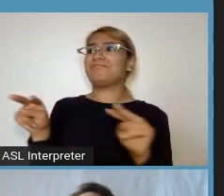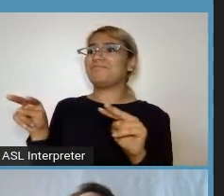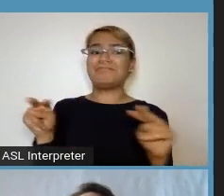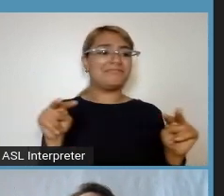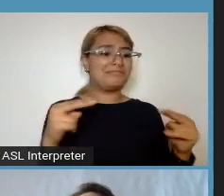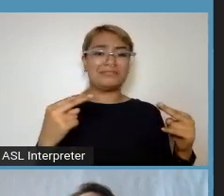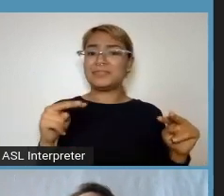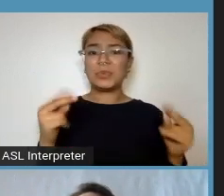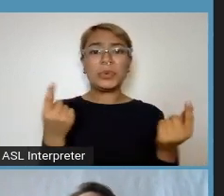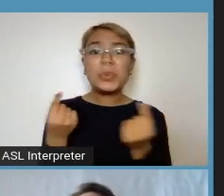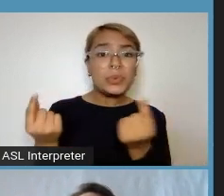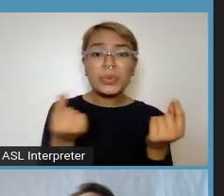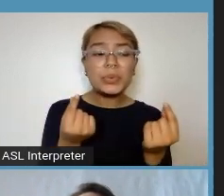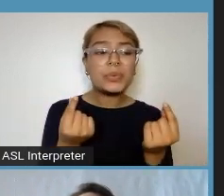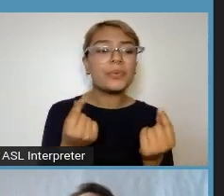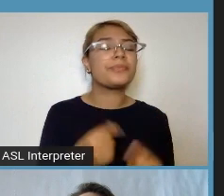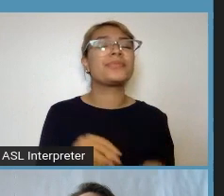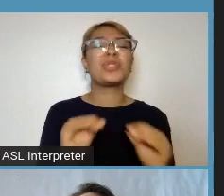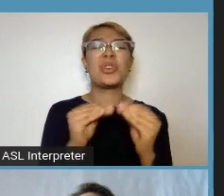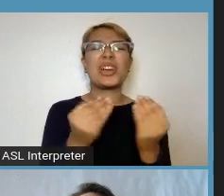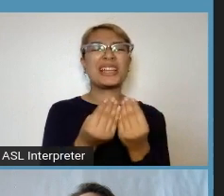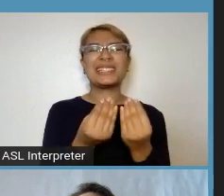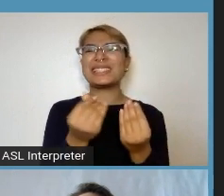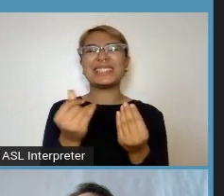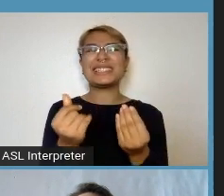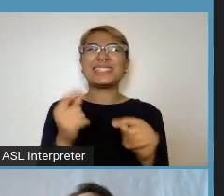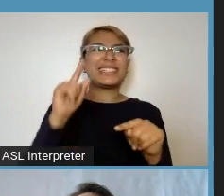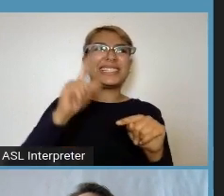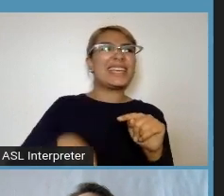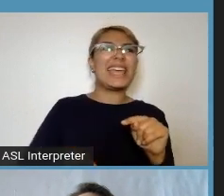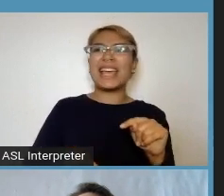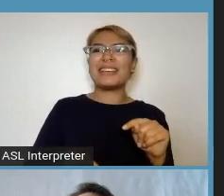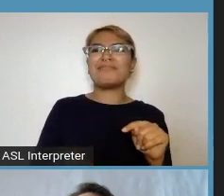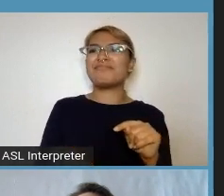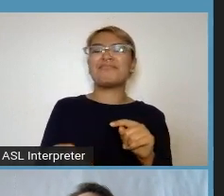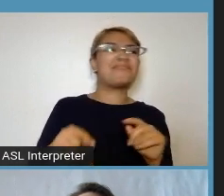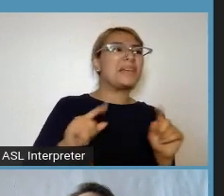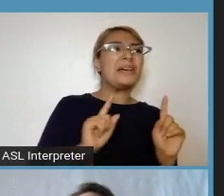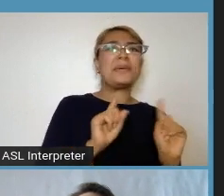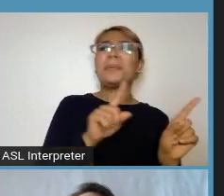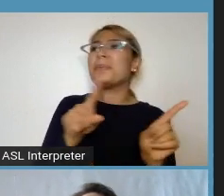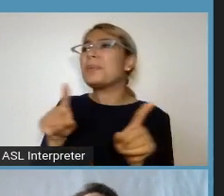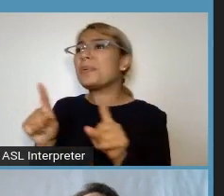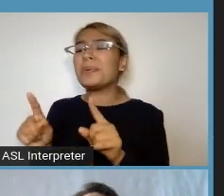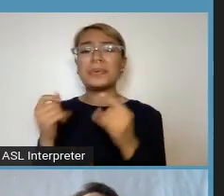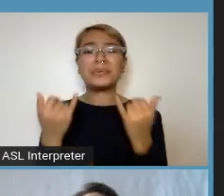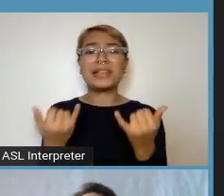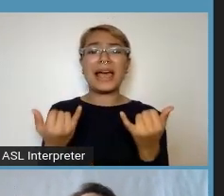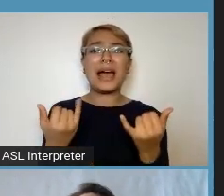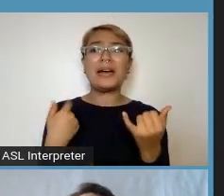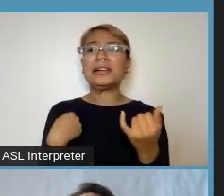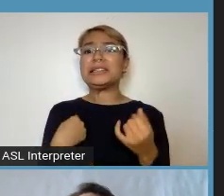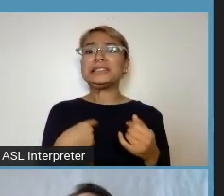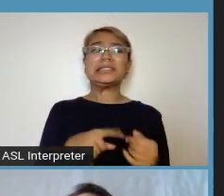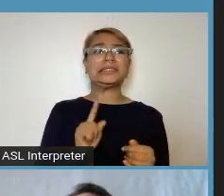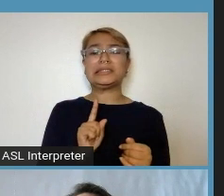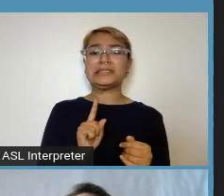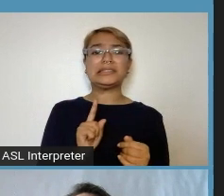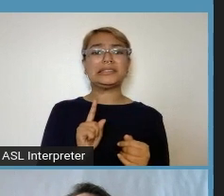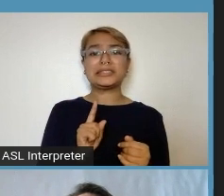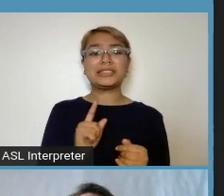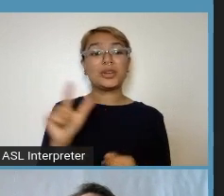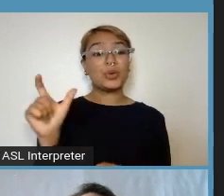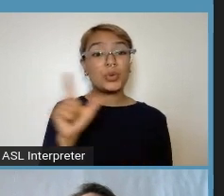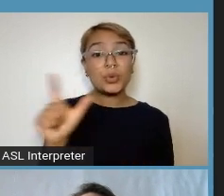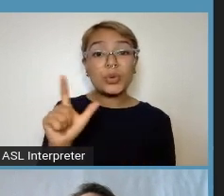We're an organization that never sits still and now we were forced to go nowhere. Luna was keeping the museum safe, but that meant